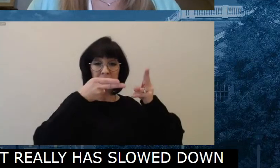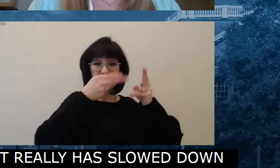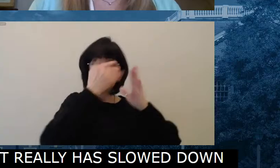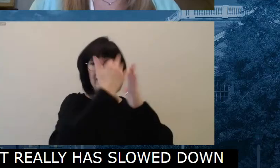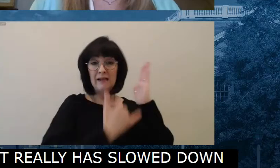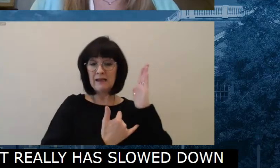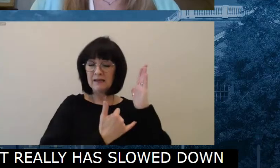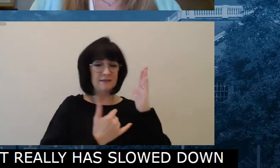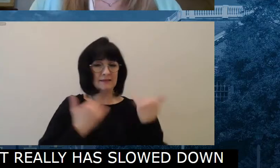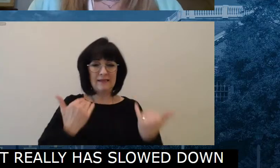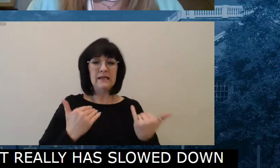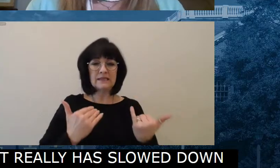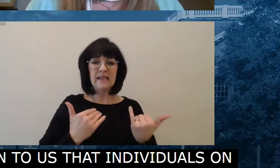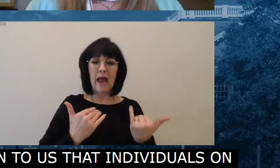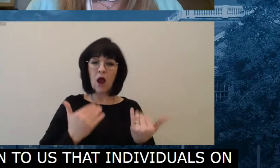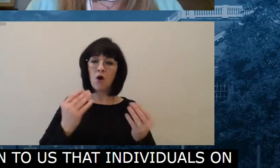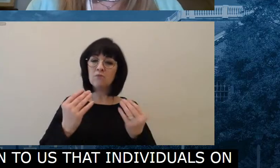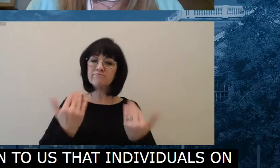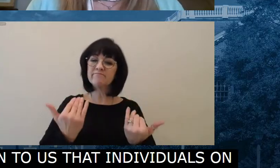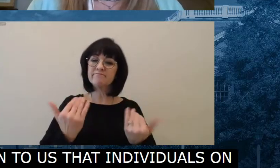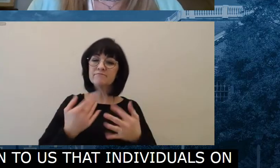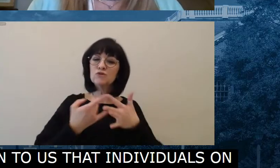wait list have mostly